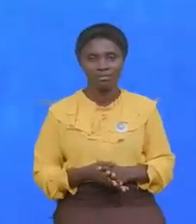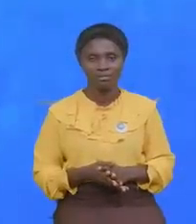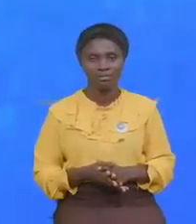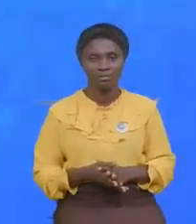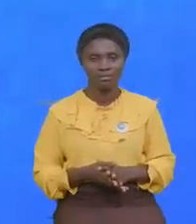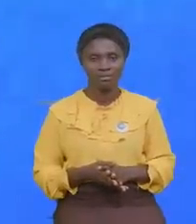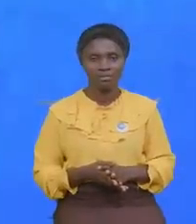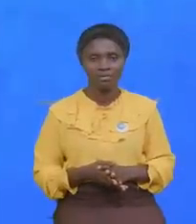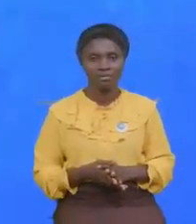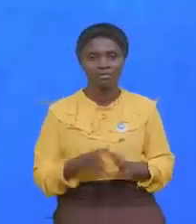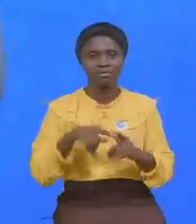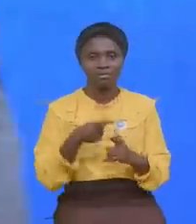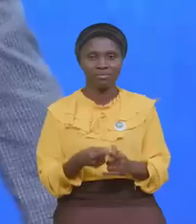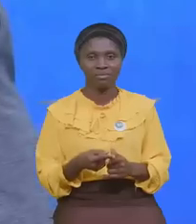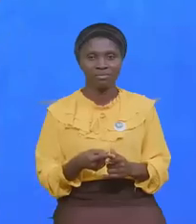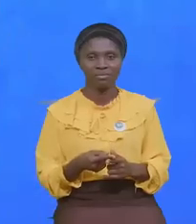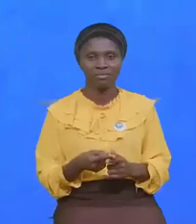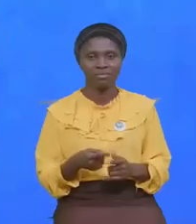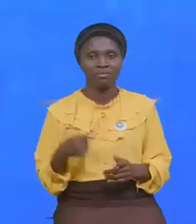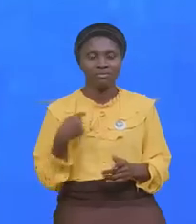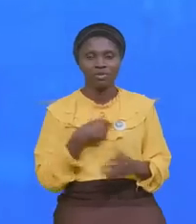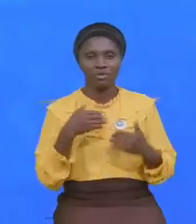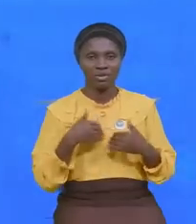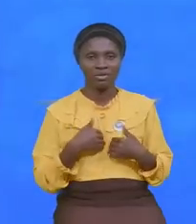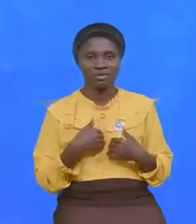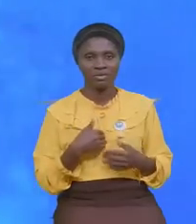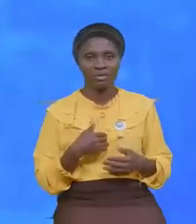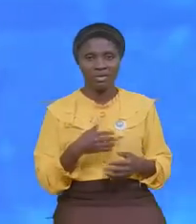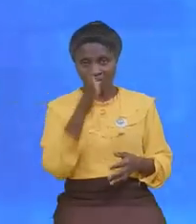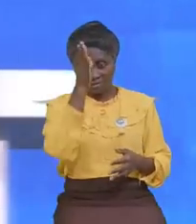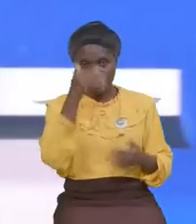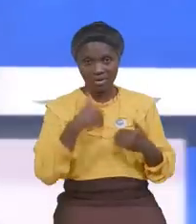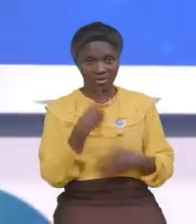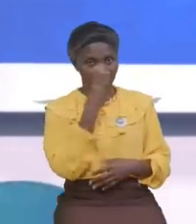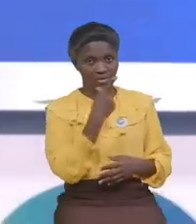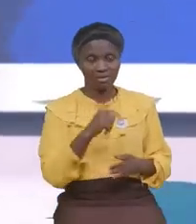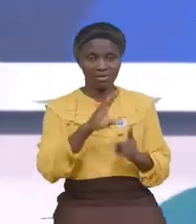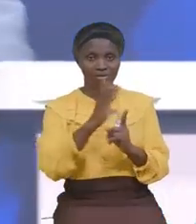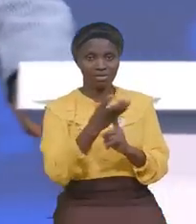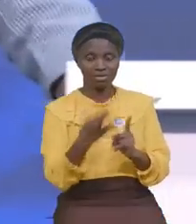And the Heavenly Father has seen our condition of poverty.